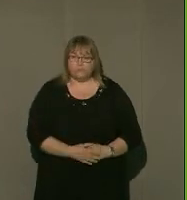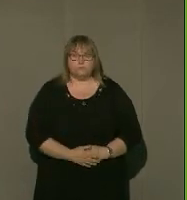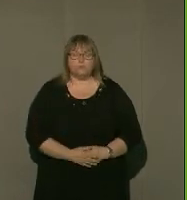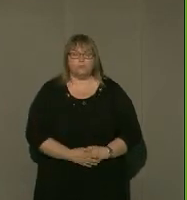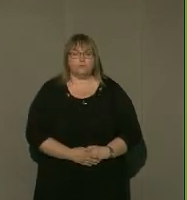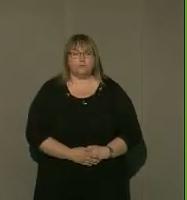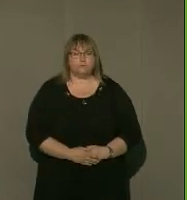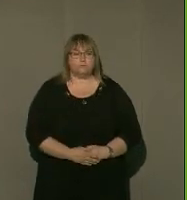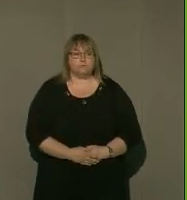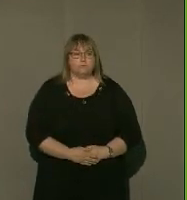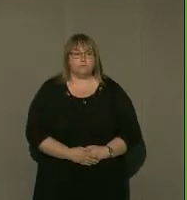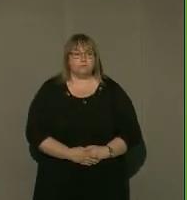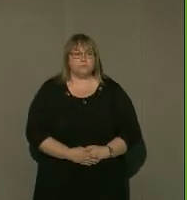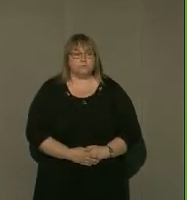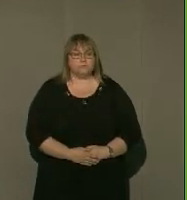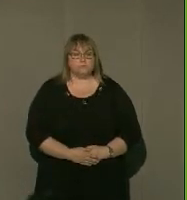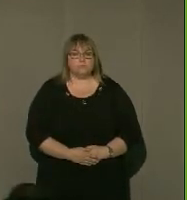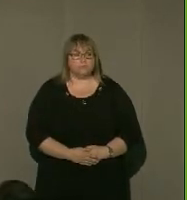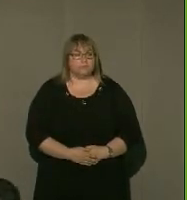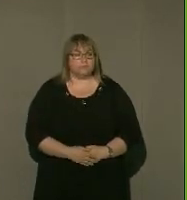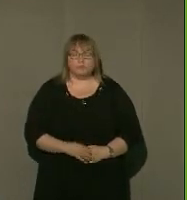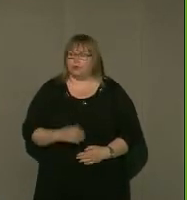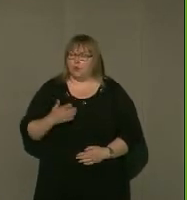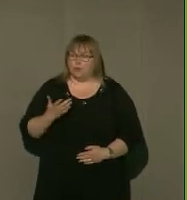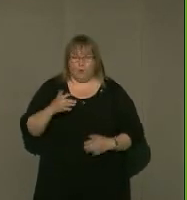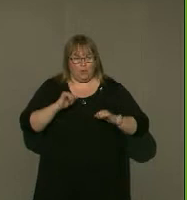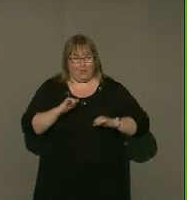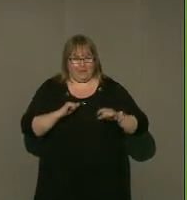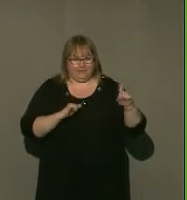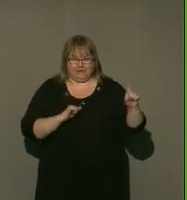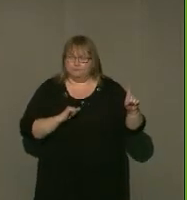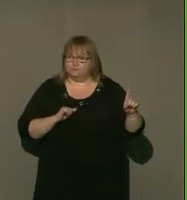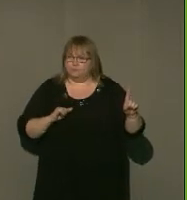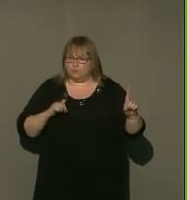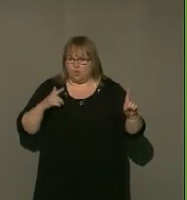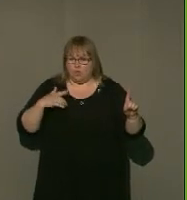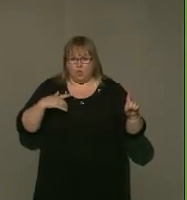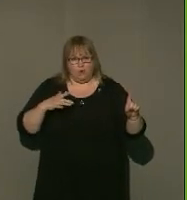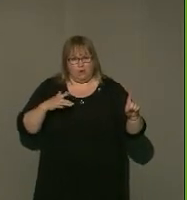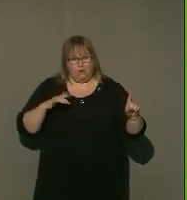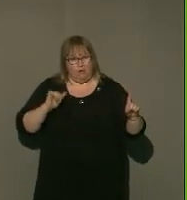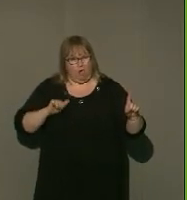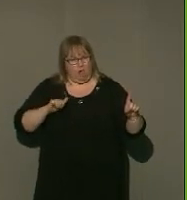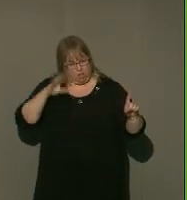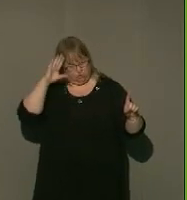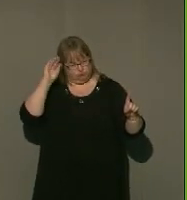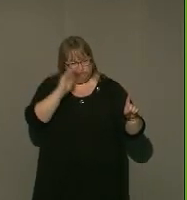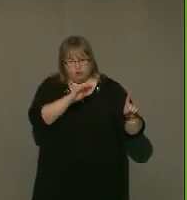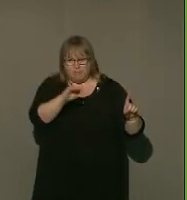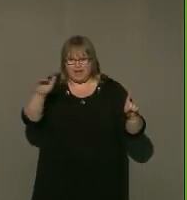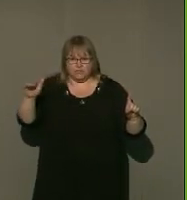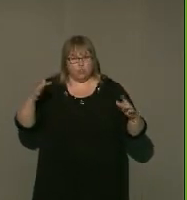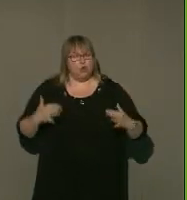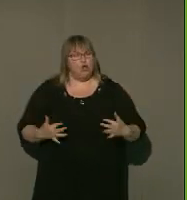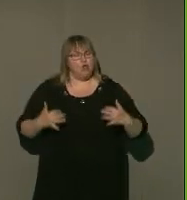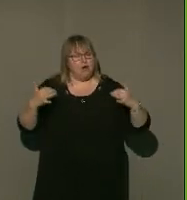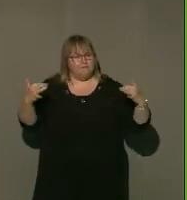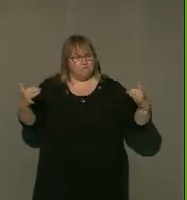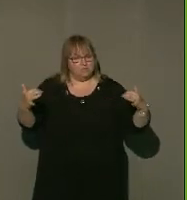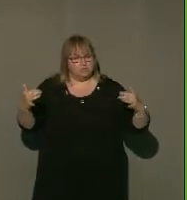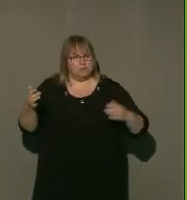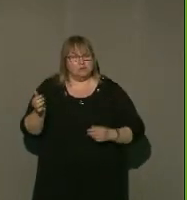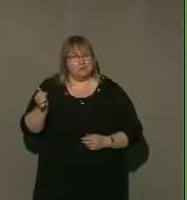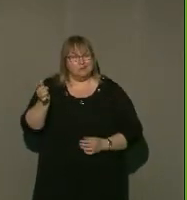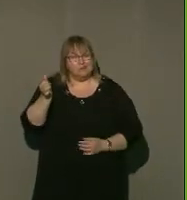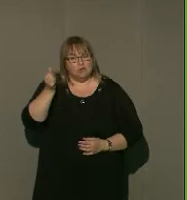I'll just take this opportunity to remind members at conference that if you know that